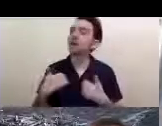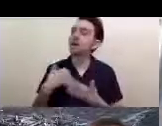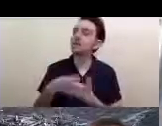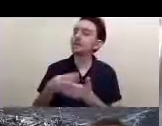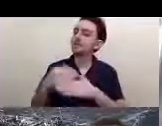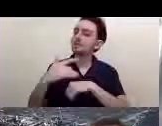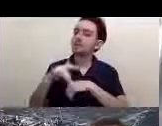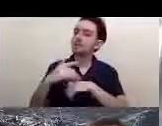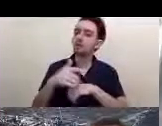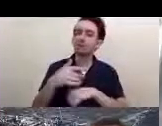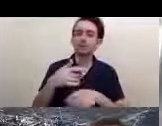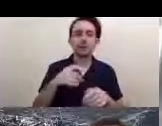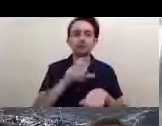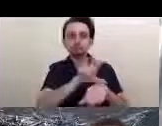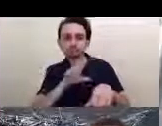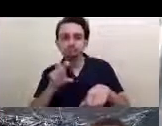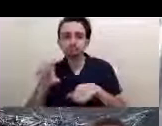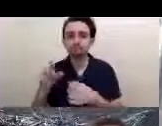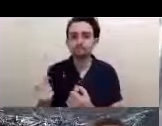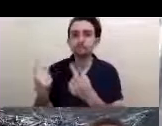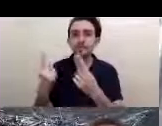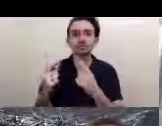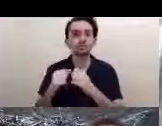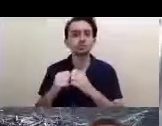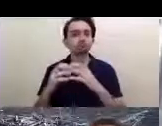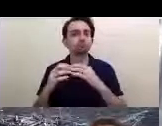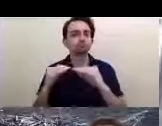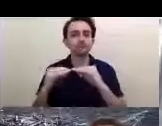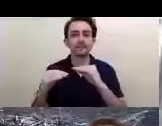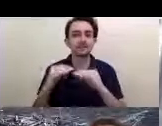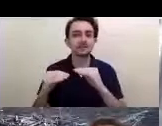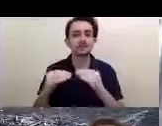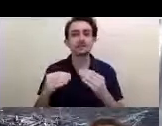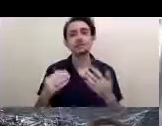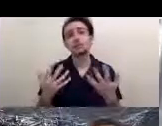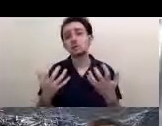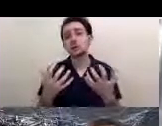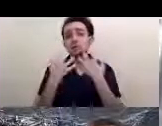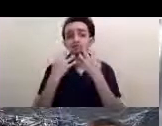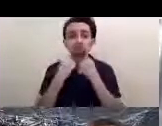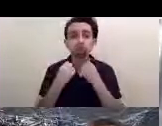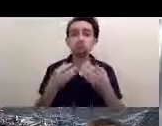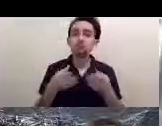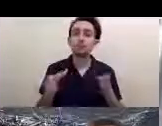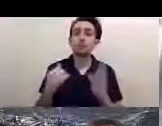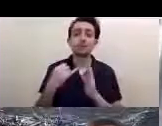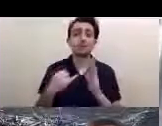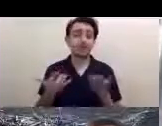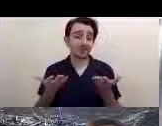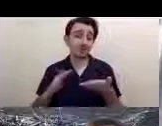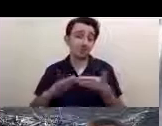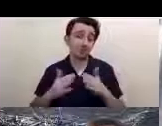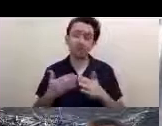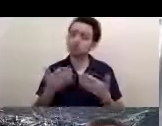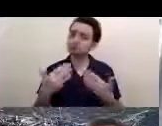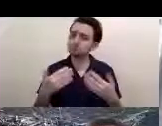that, quite frankly, what already exists, the proud legacy of public art in our community. So that'll be an important portion, and